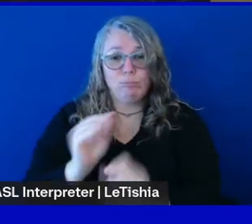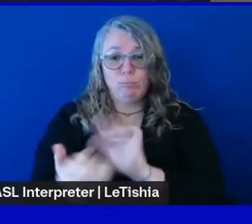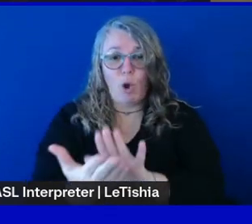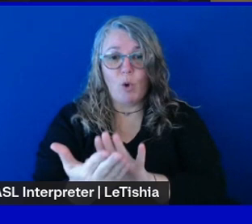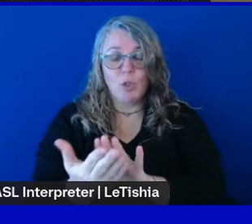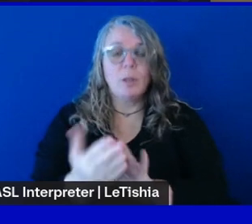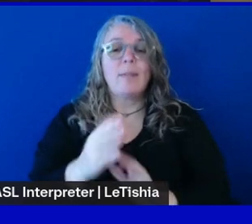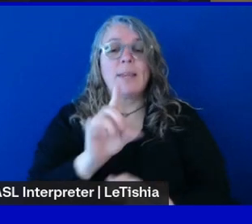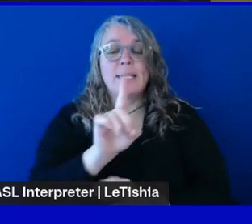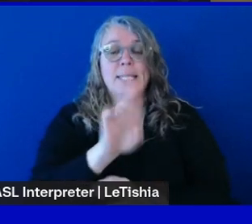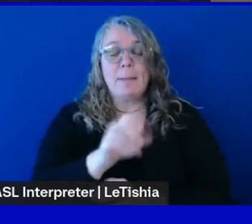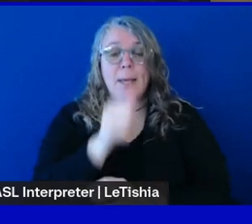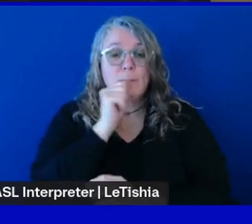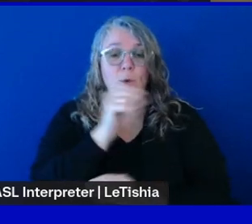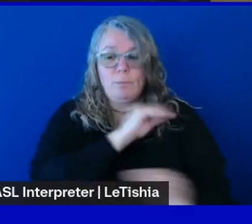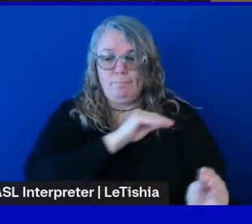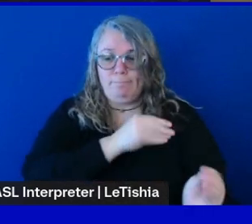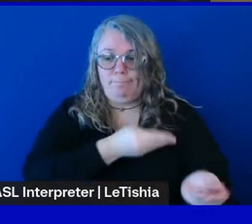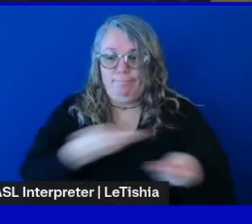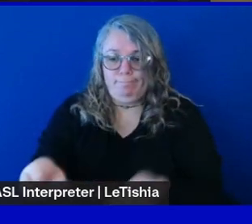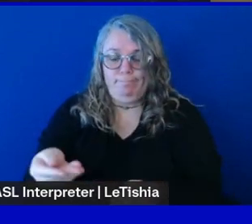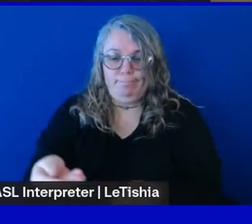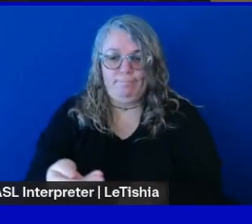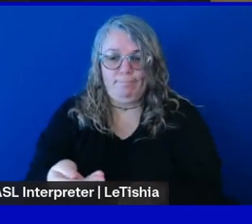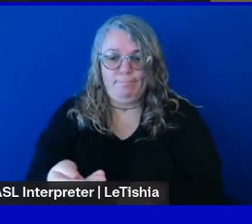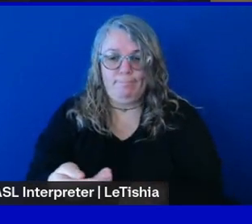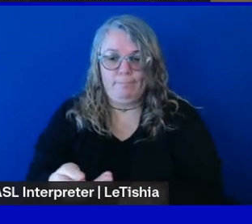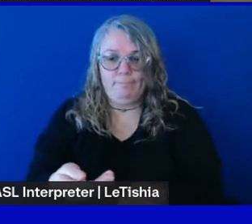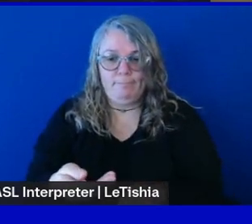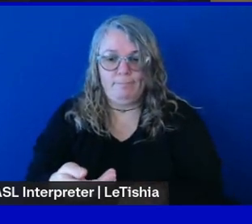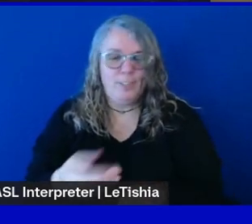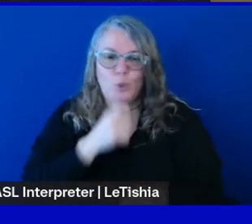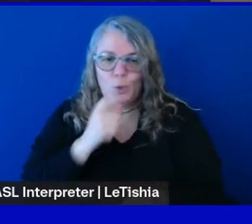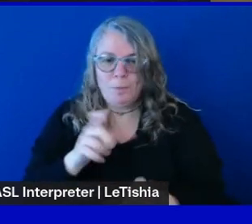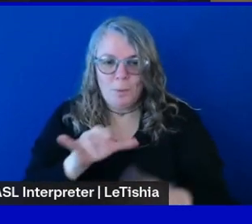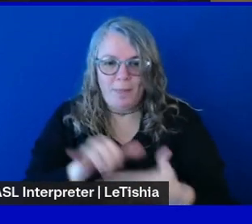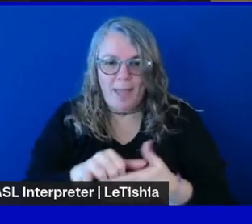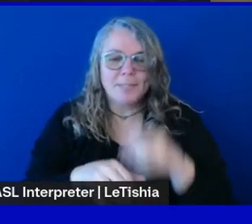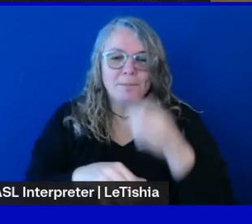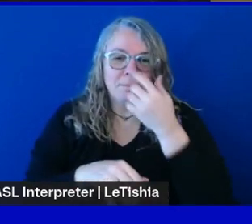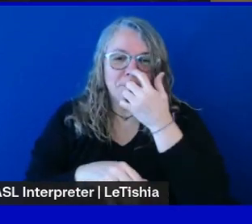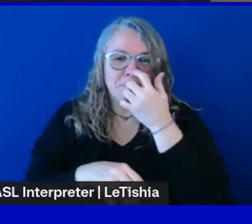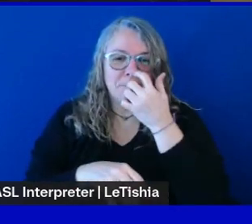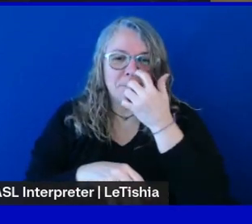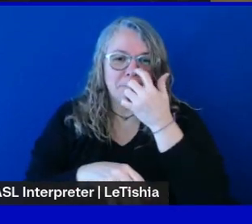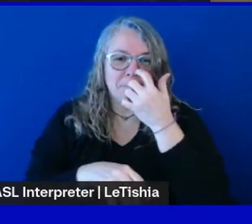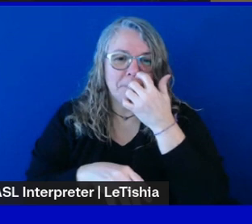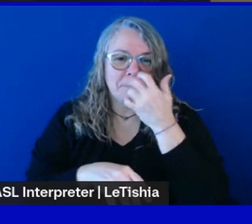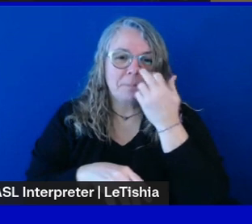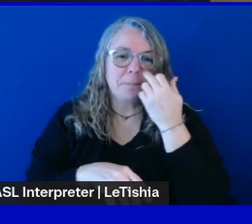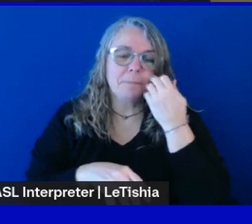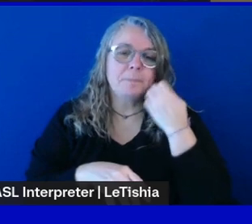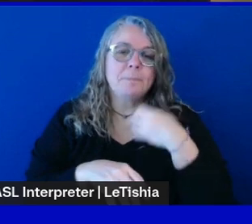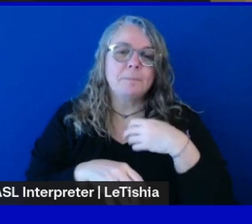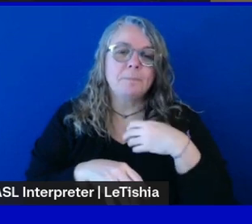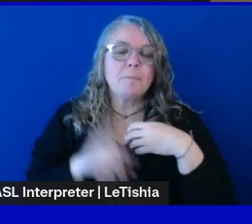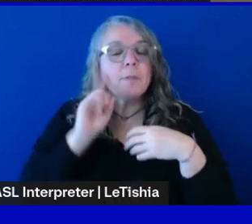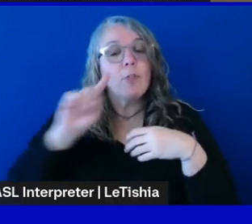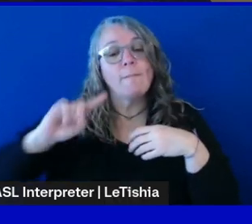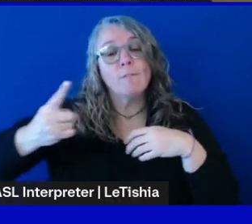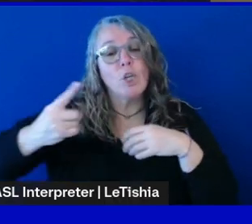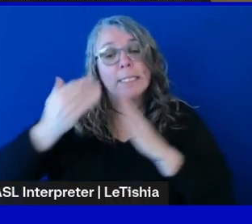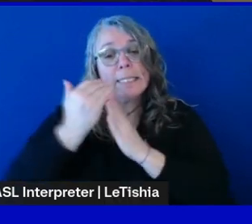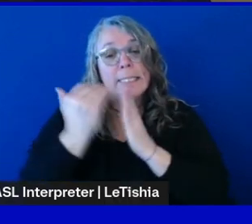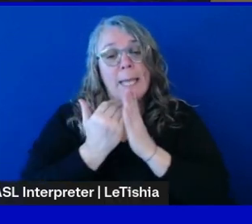password directly in, which you shouldn't be doing. So let's go ahead and in the first step, we're just going to switch